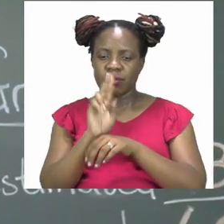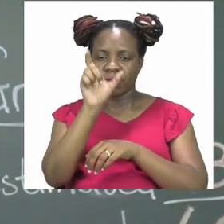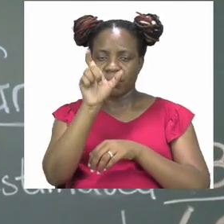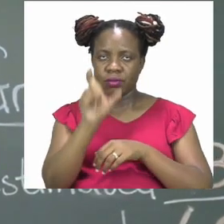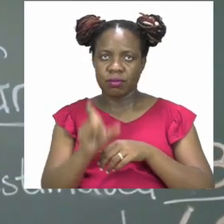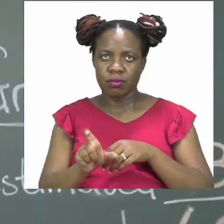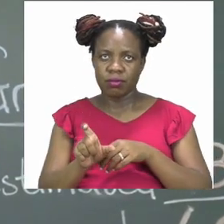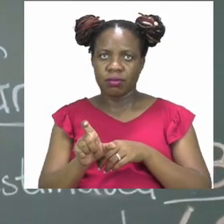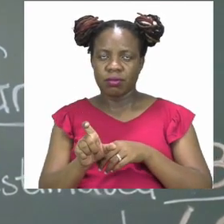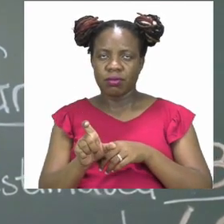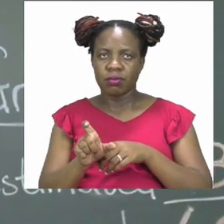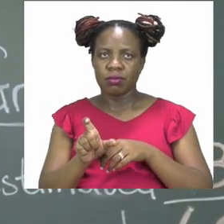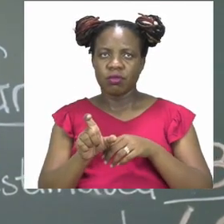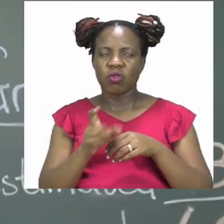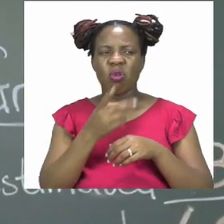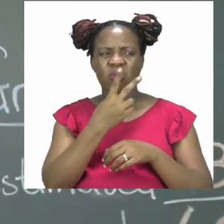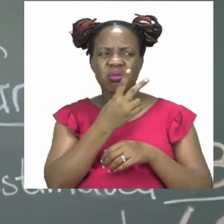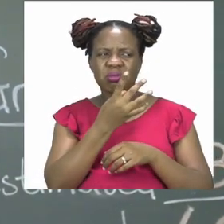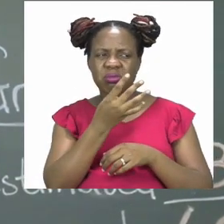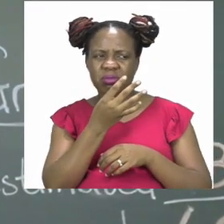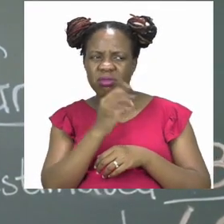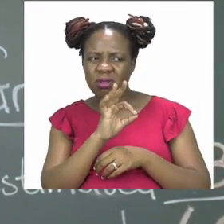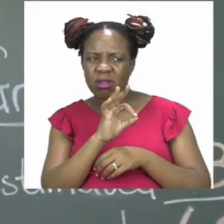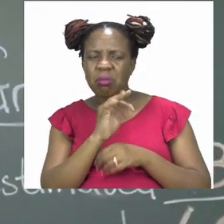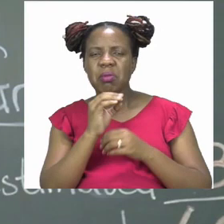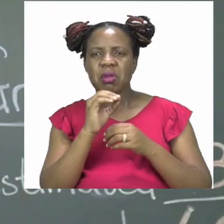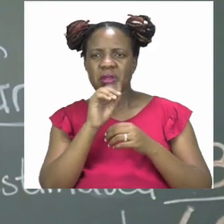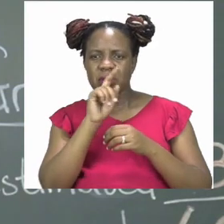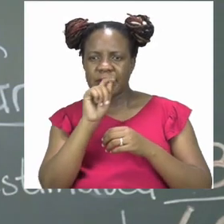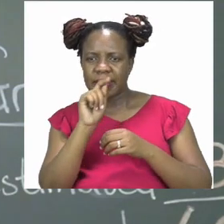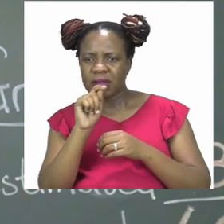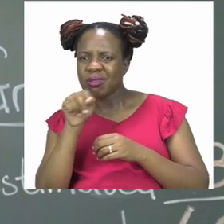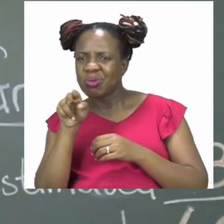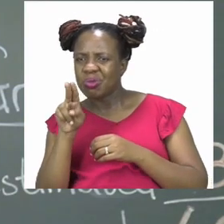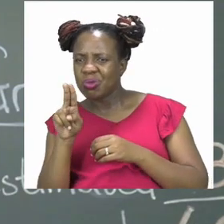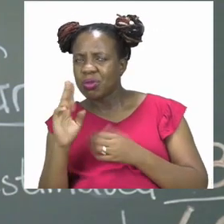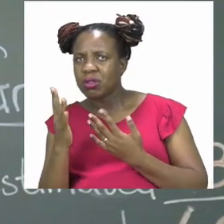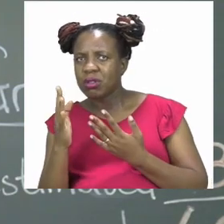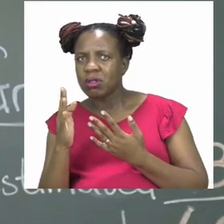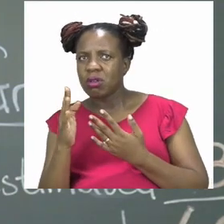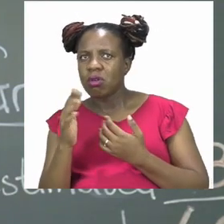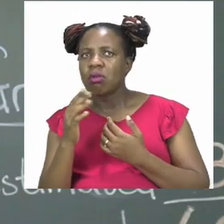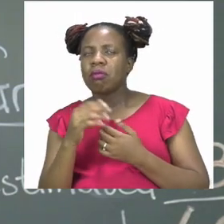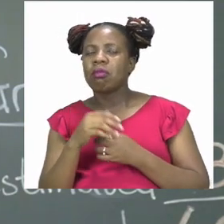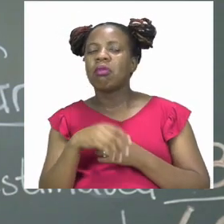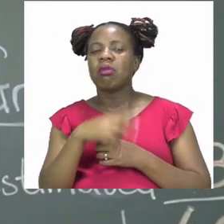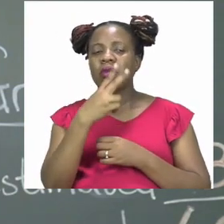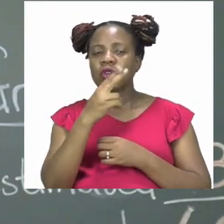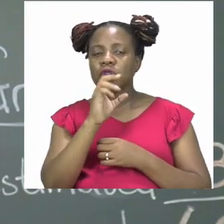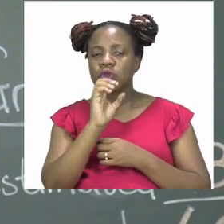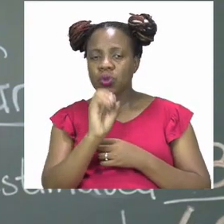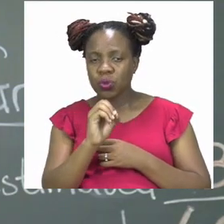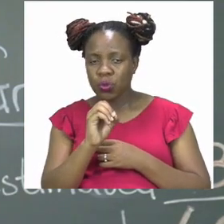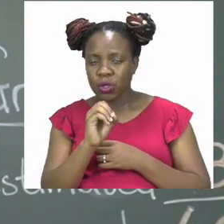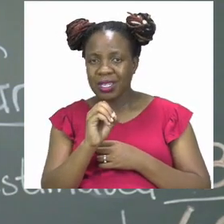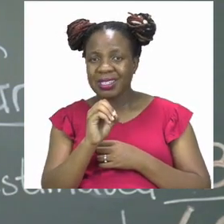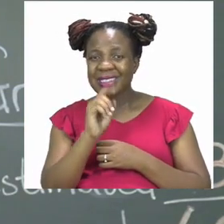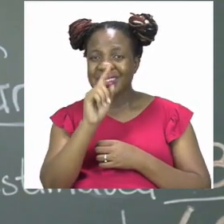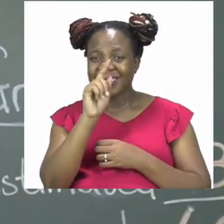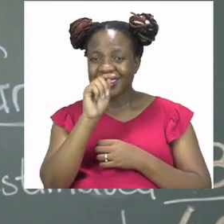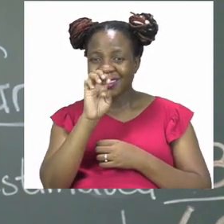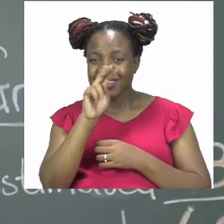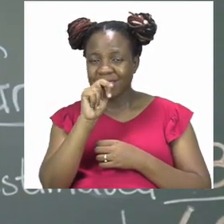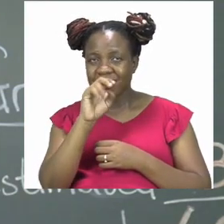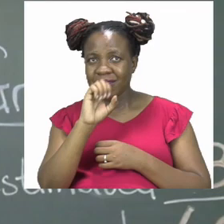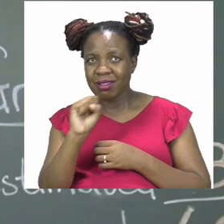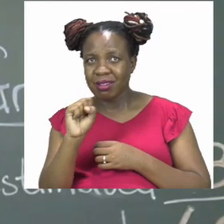and units. So we will have 20 tens plus 9 units. And if we have to find